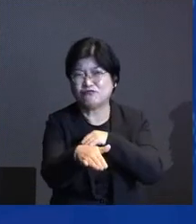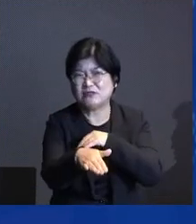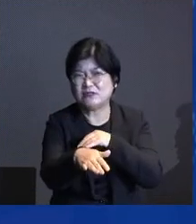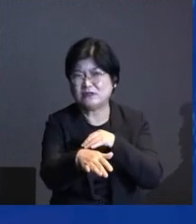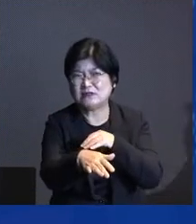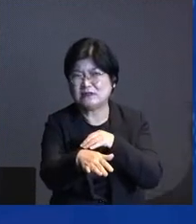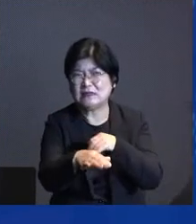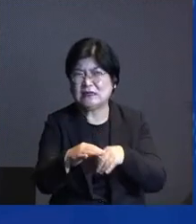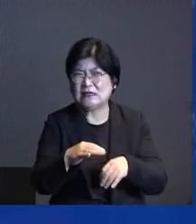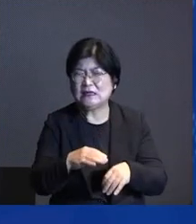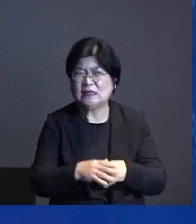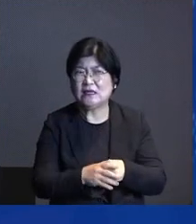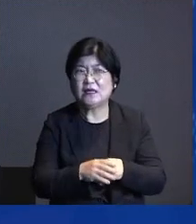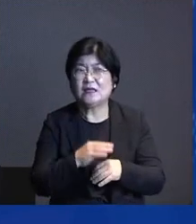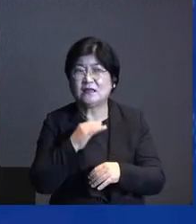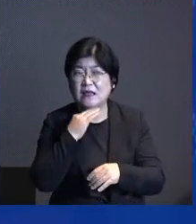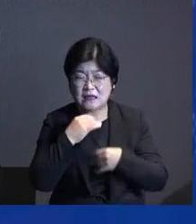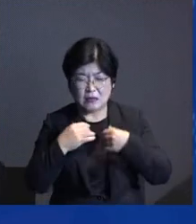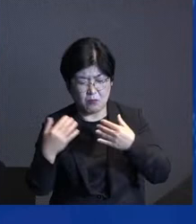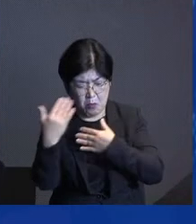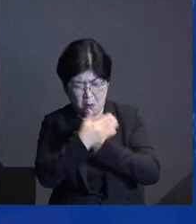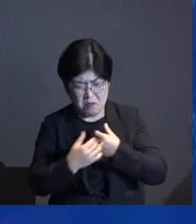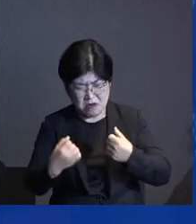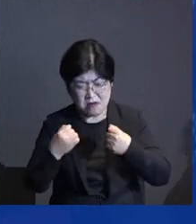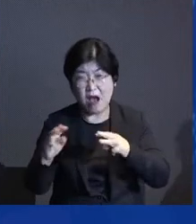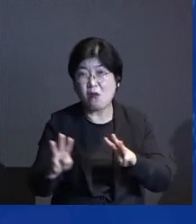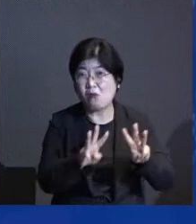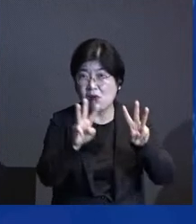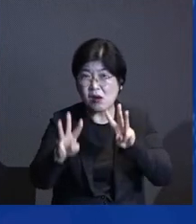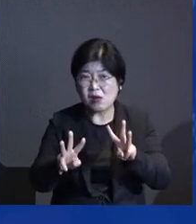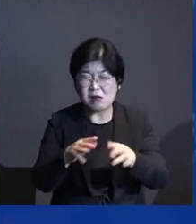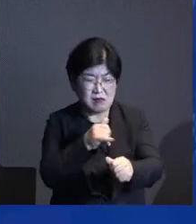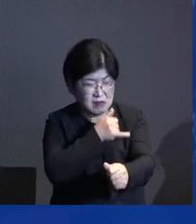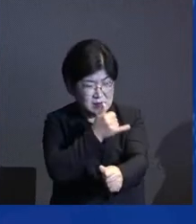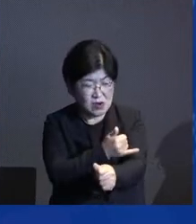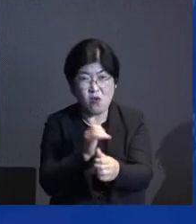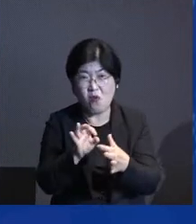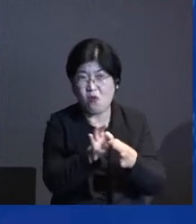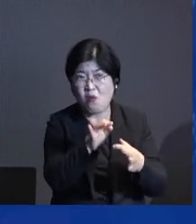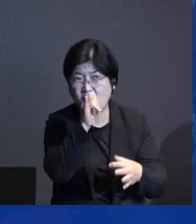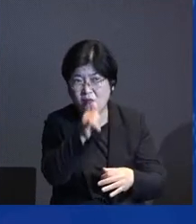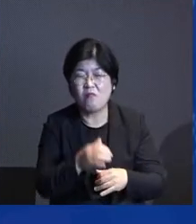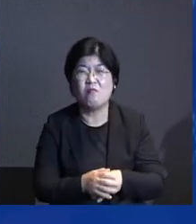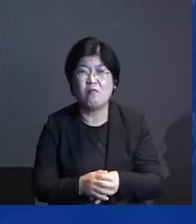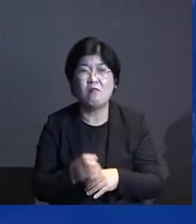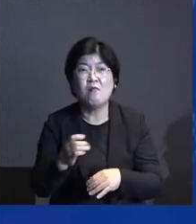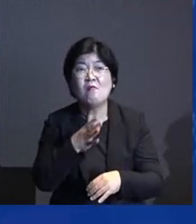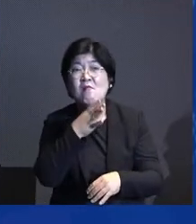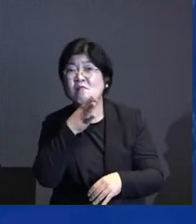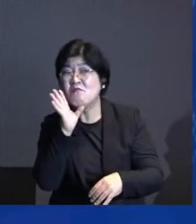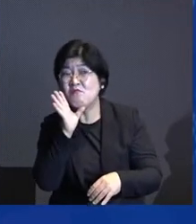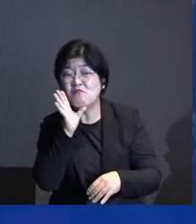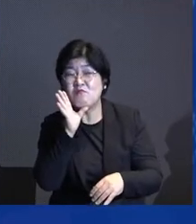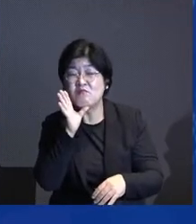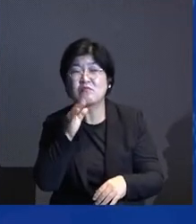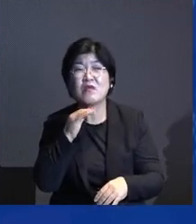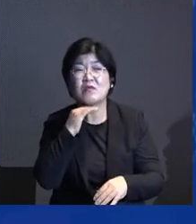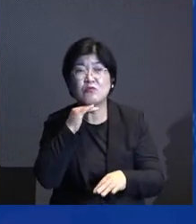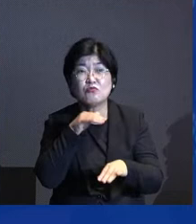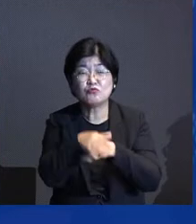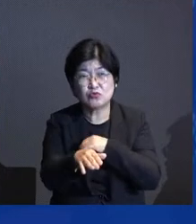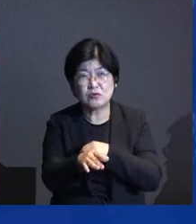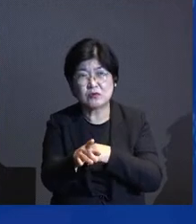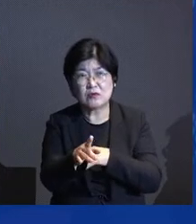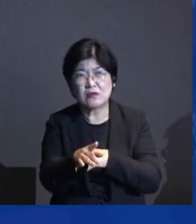far-reaching consequences for people's health, well-being, and human rights. For older people, ageism is associated with a shorter